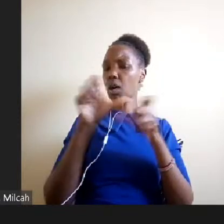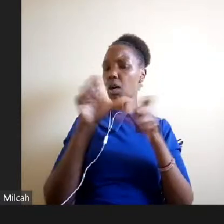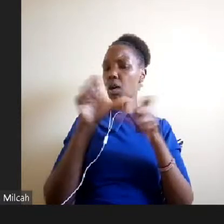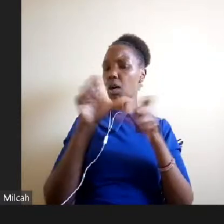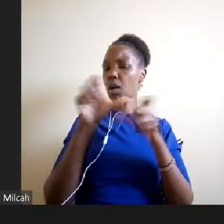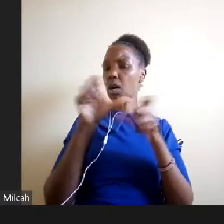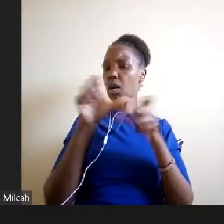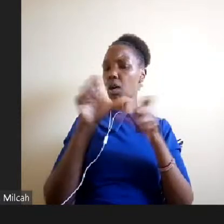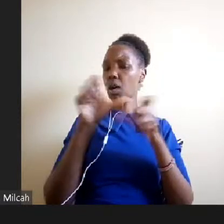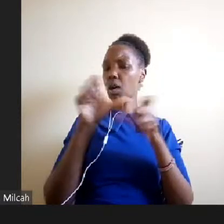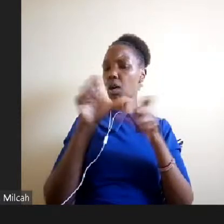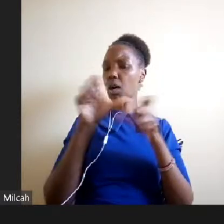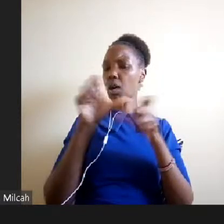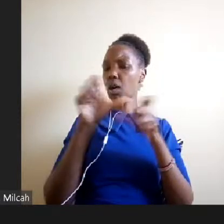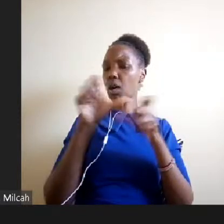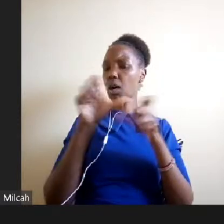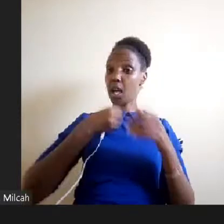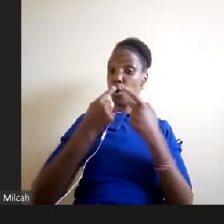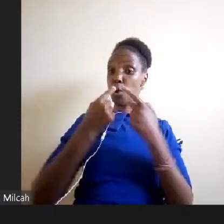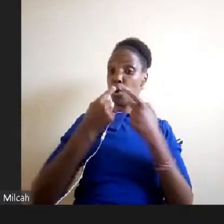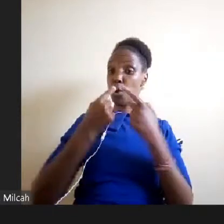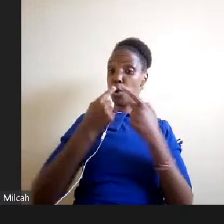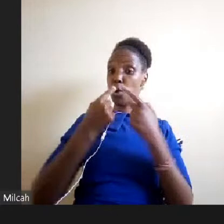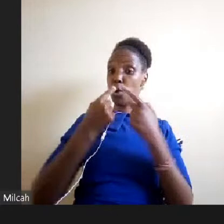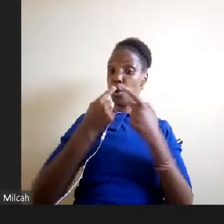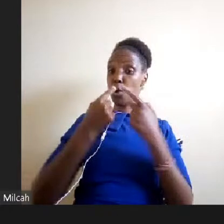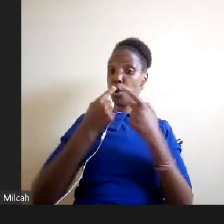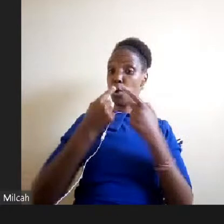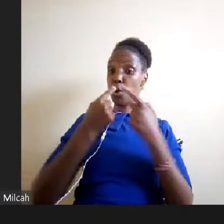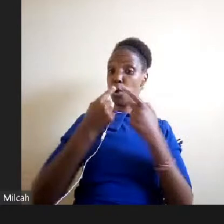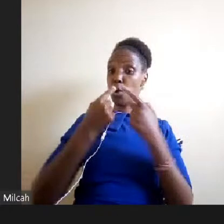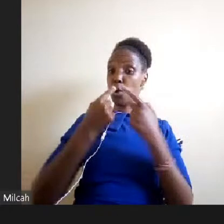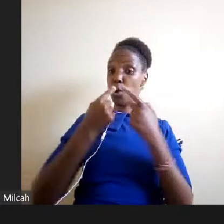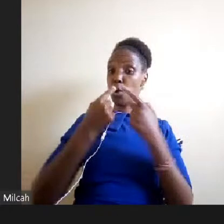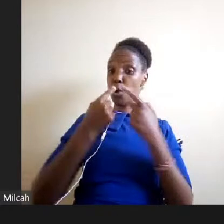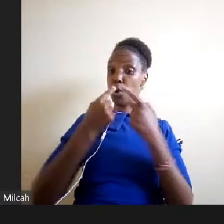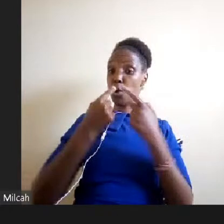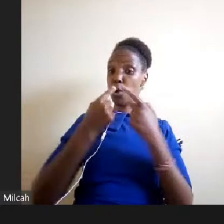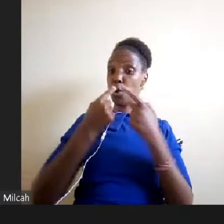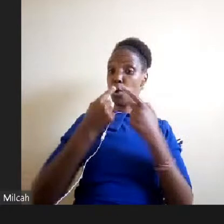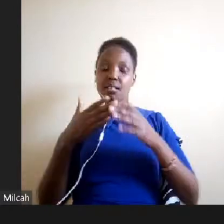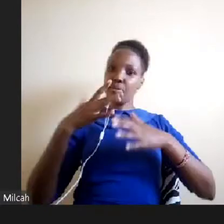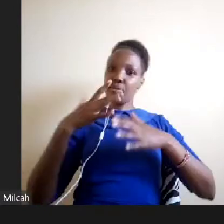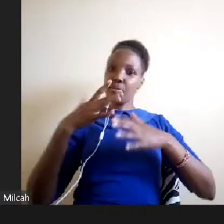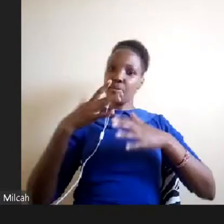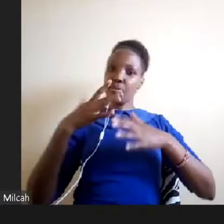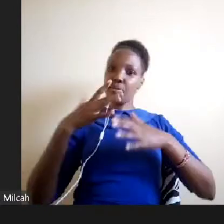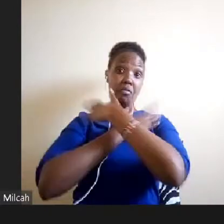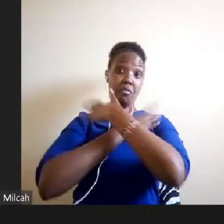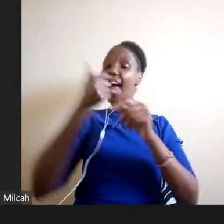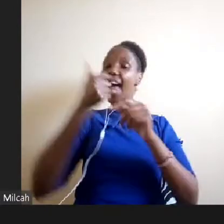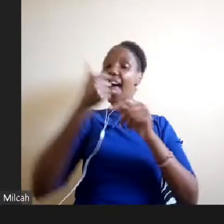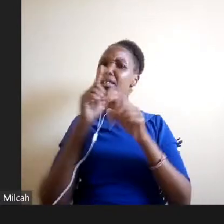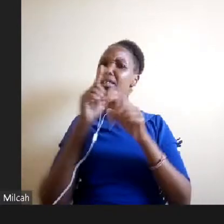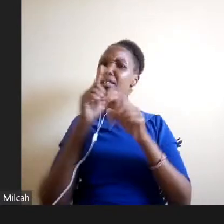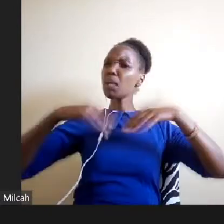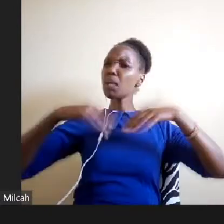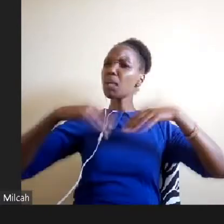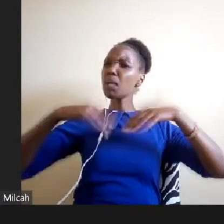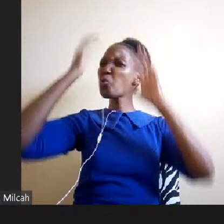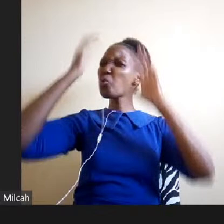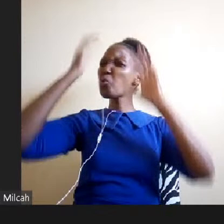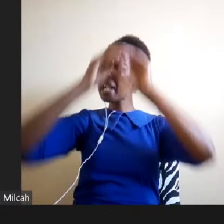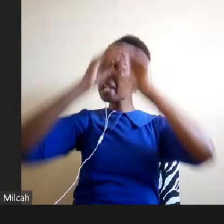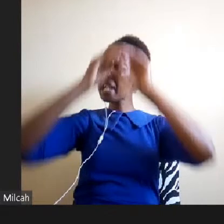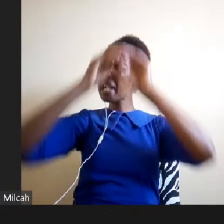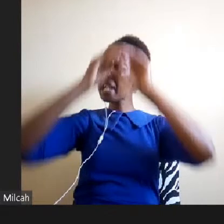was done by UNICEF, they said that some children are playing with their friends, some are playing with strangers. So when it comes to these strangers, we need to be able to start having conversations